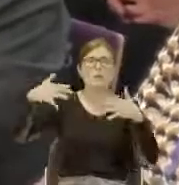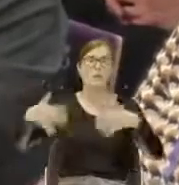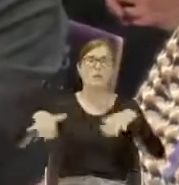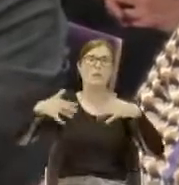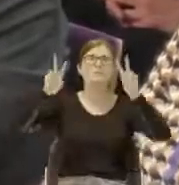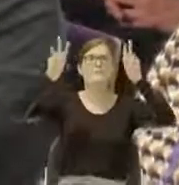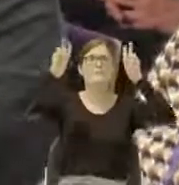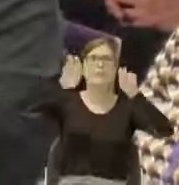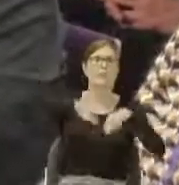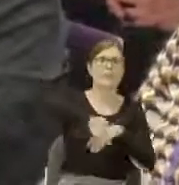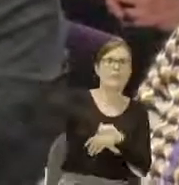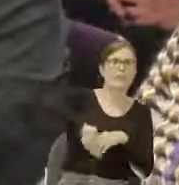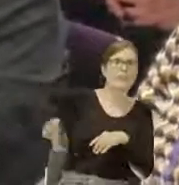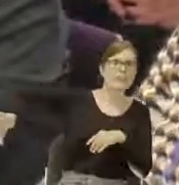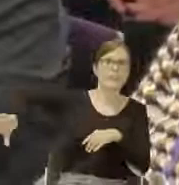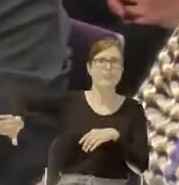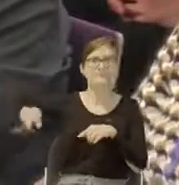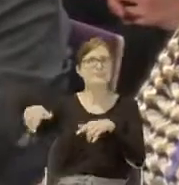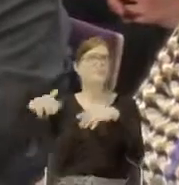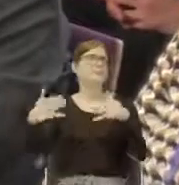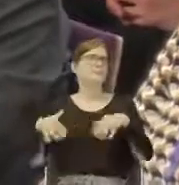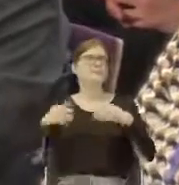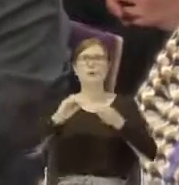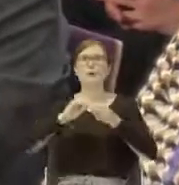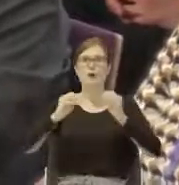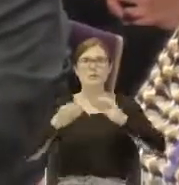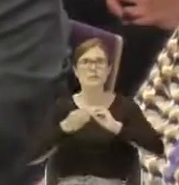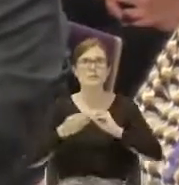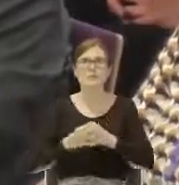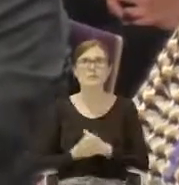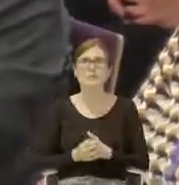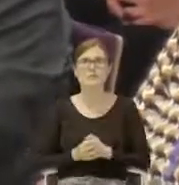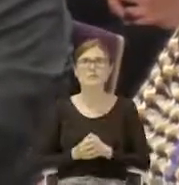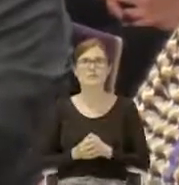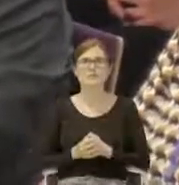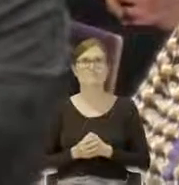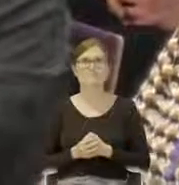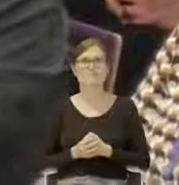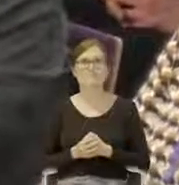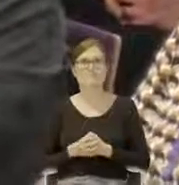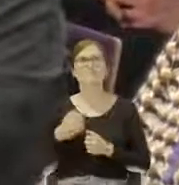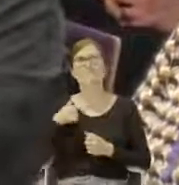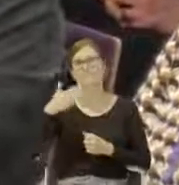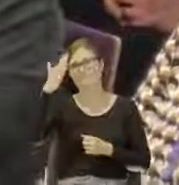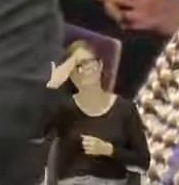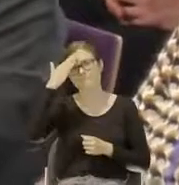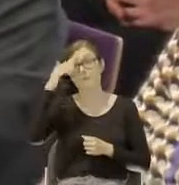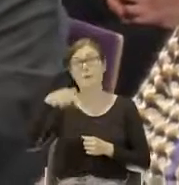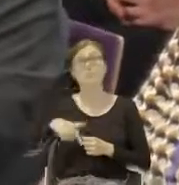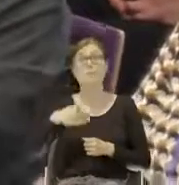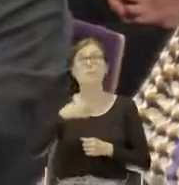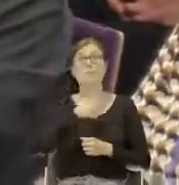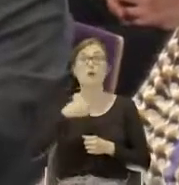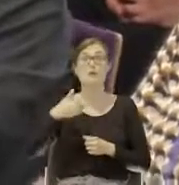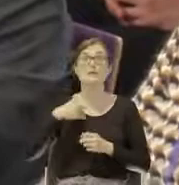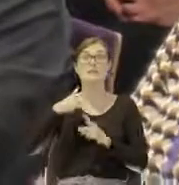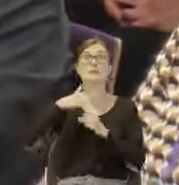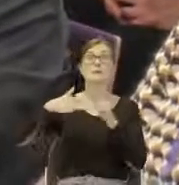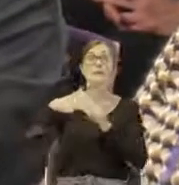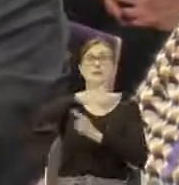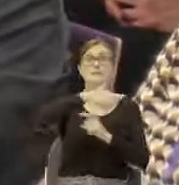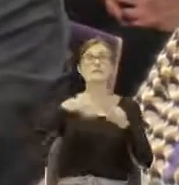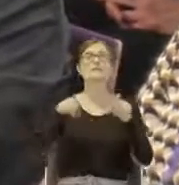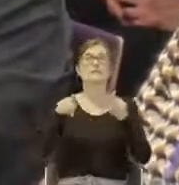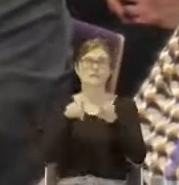in Poland, a country whose cities are rising up to the challenges of war in a neighboring country